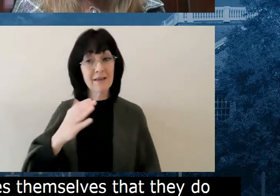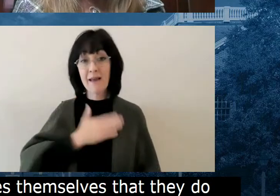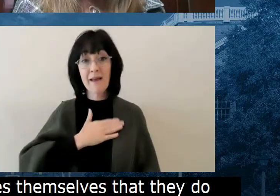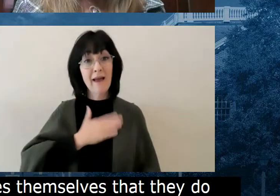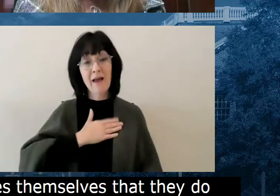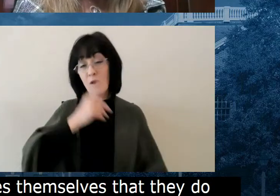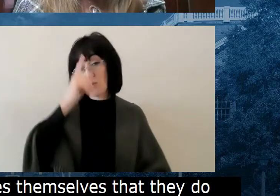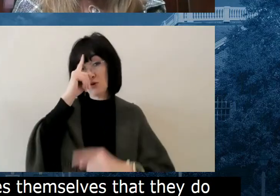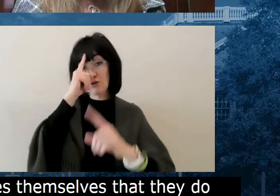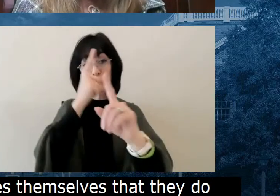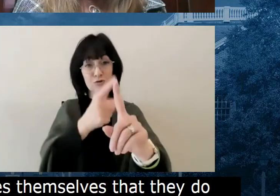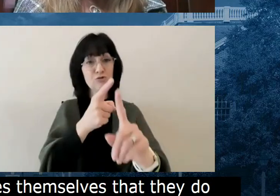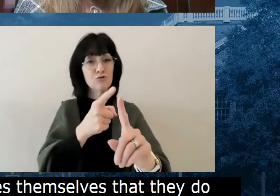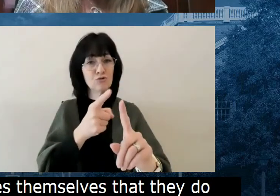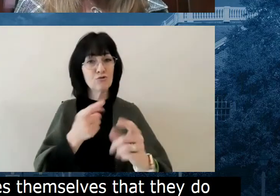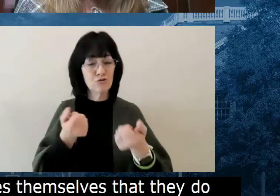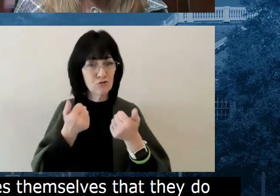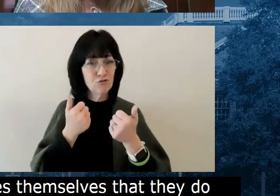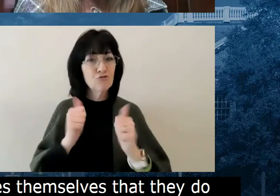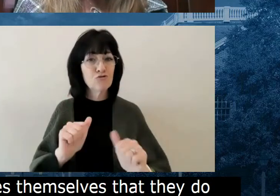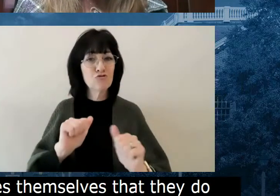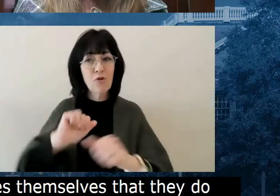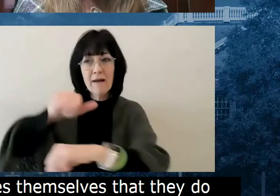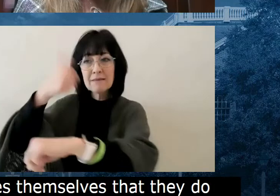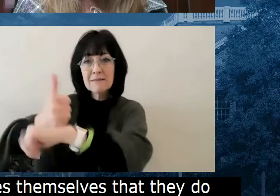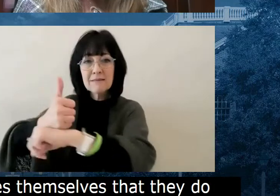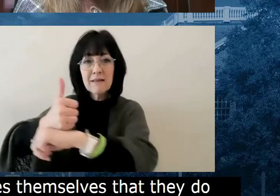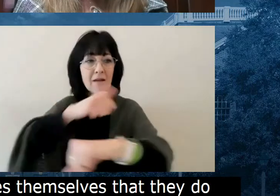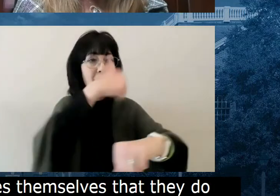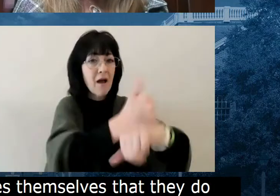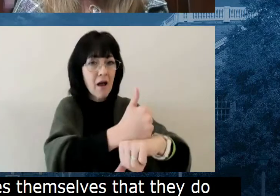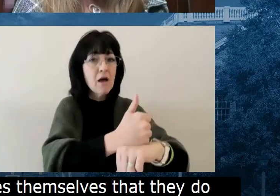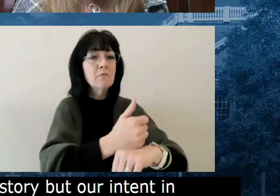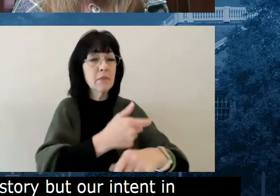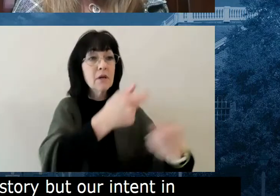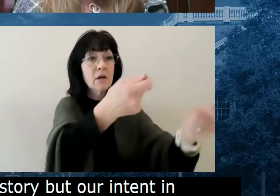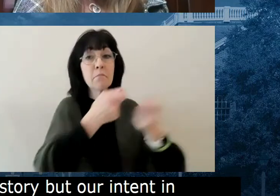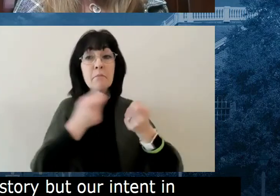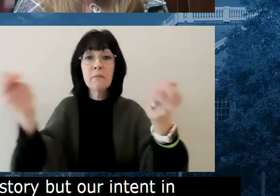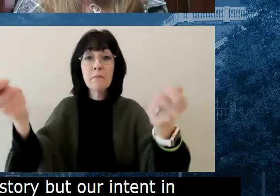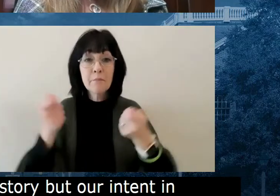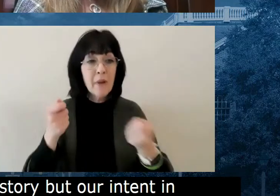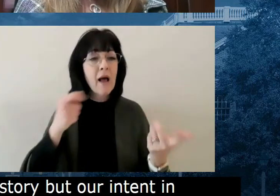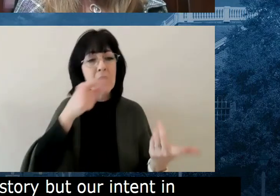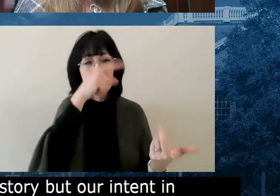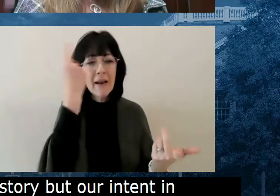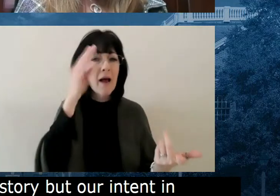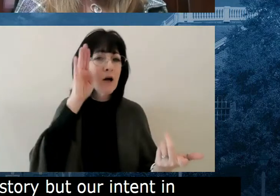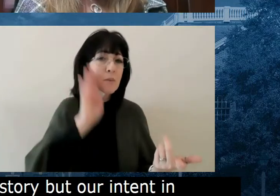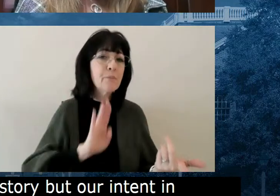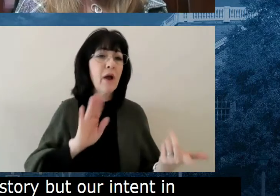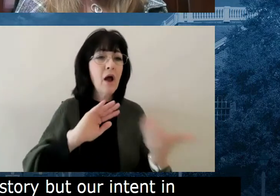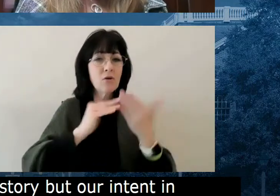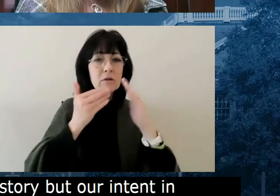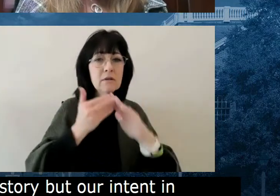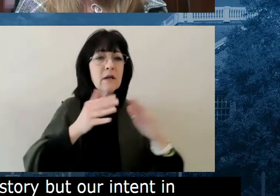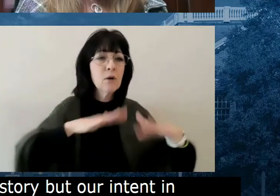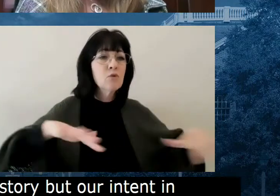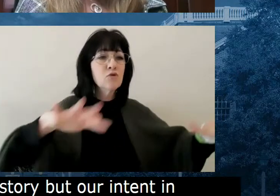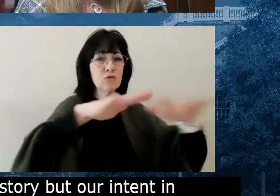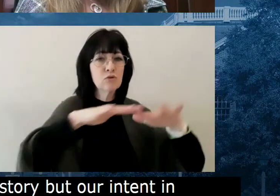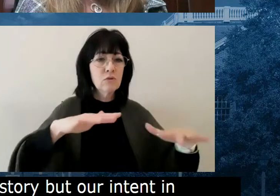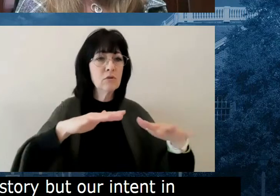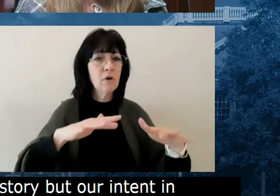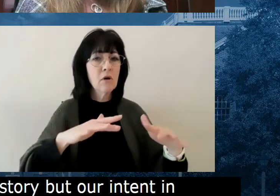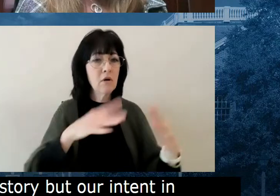getting folks from Black and brown neighborhoods to attend, and we give out vouchers